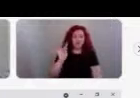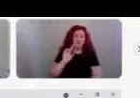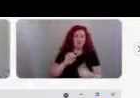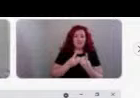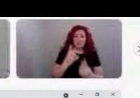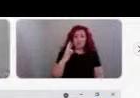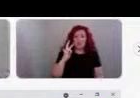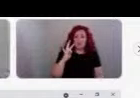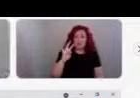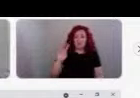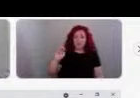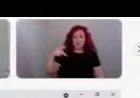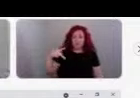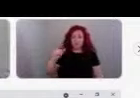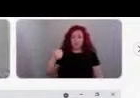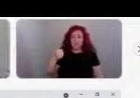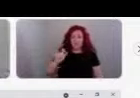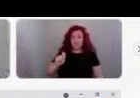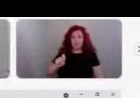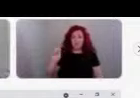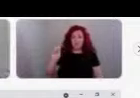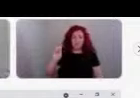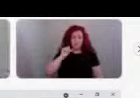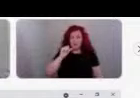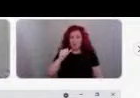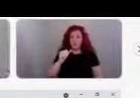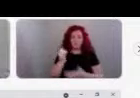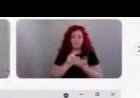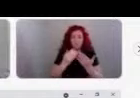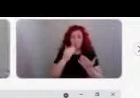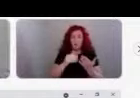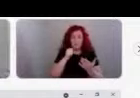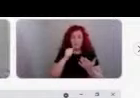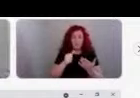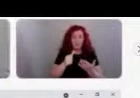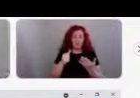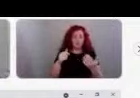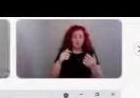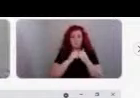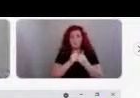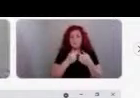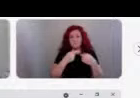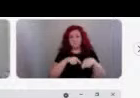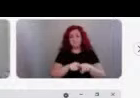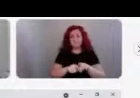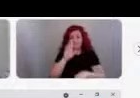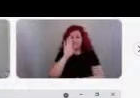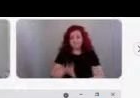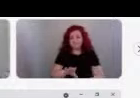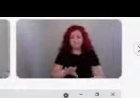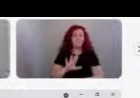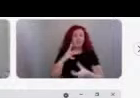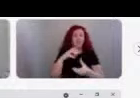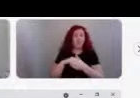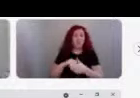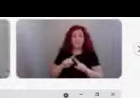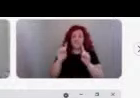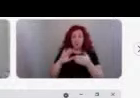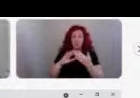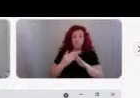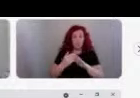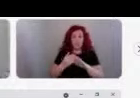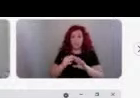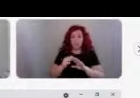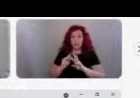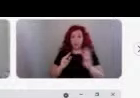not well drawn it is not compact and contiguous it includes uniquely different communities on the west which we relate to and east